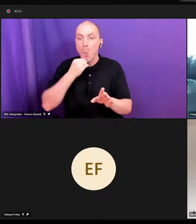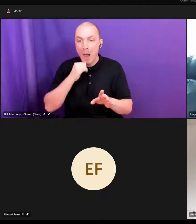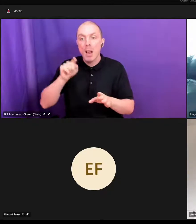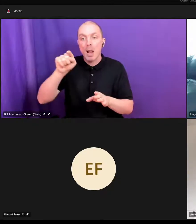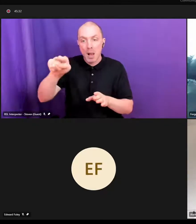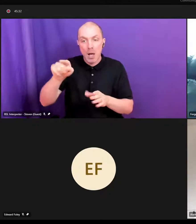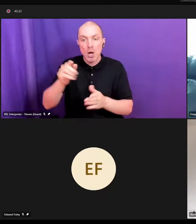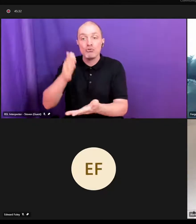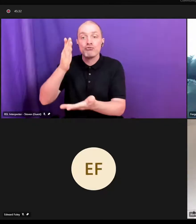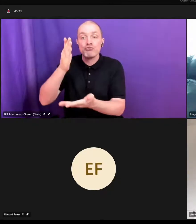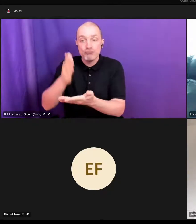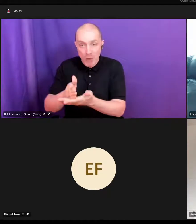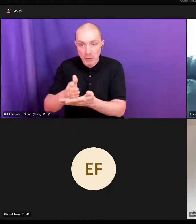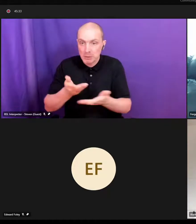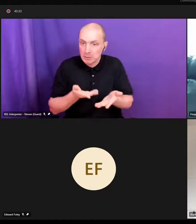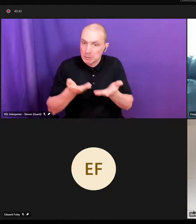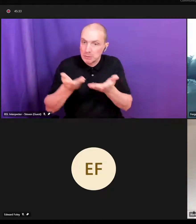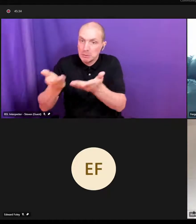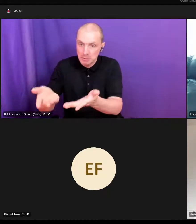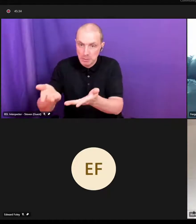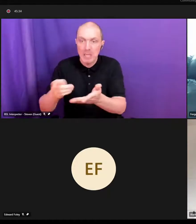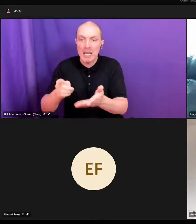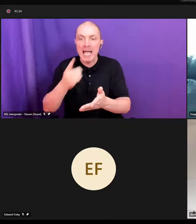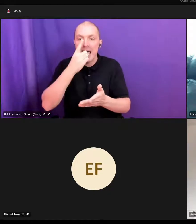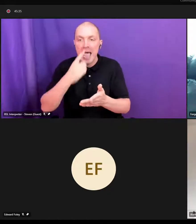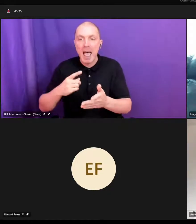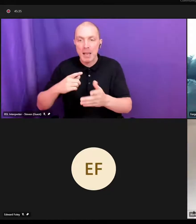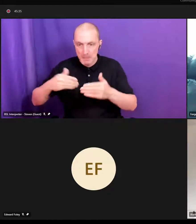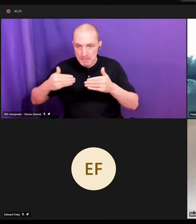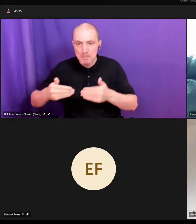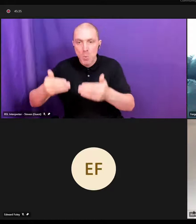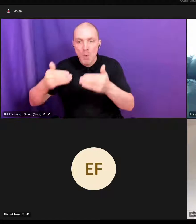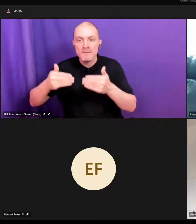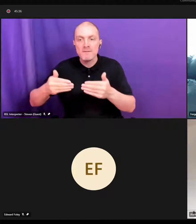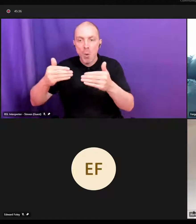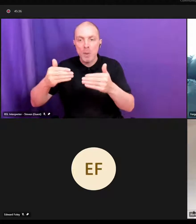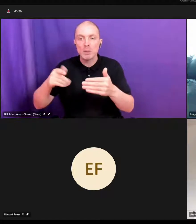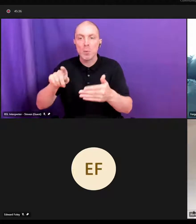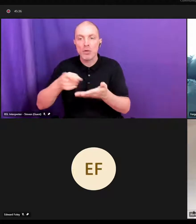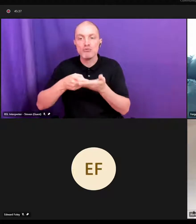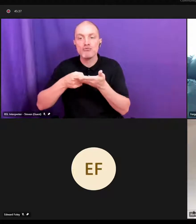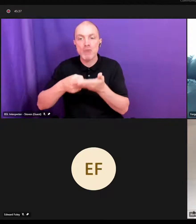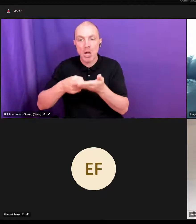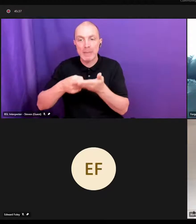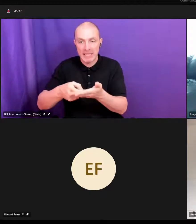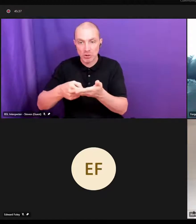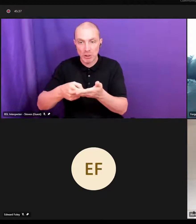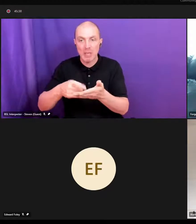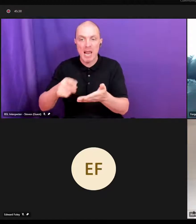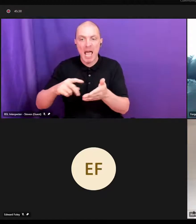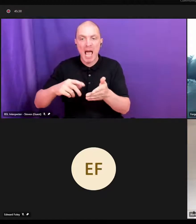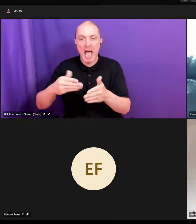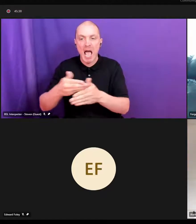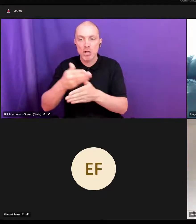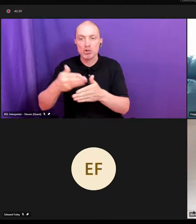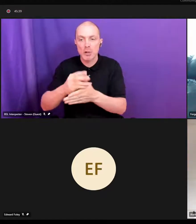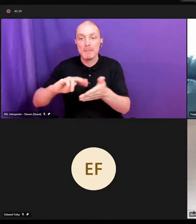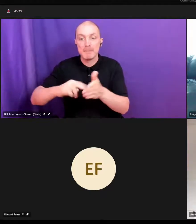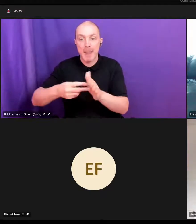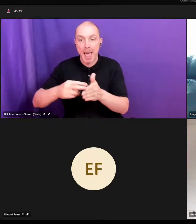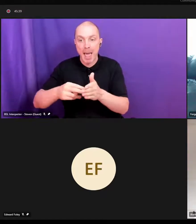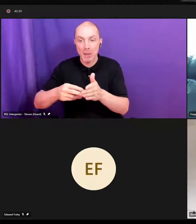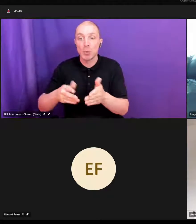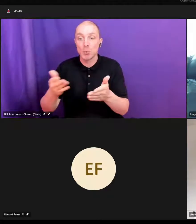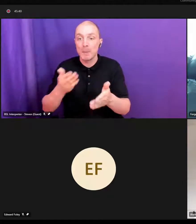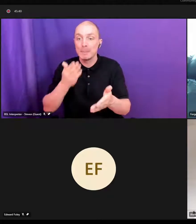move forward with the agreed recommendations in the action plan. So just with that, Chair, I would take members back to